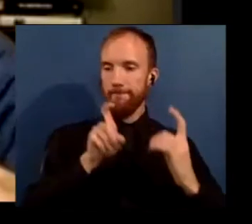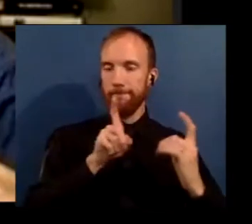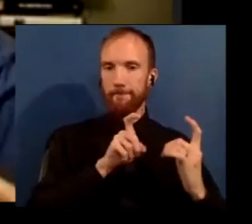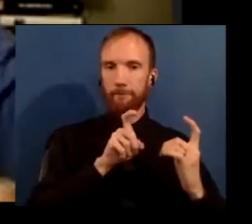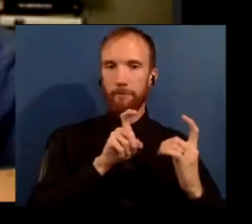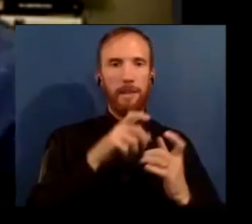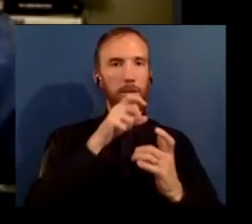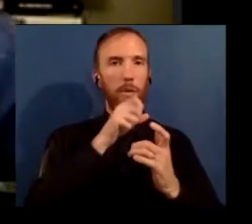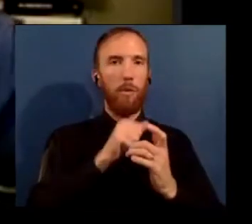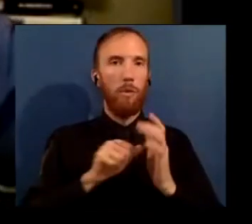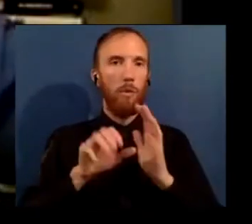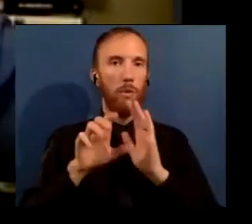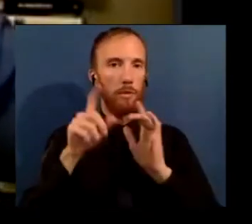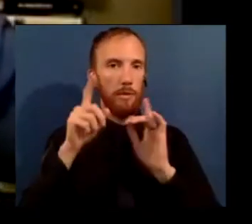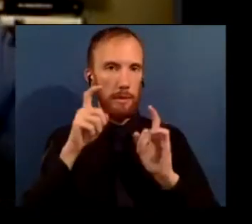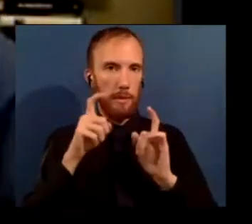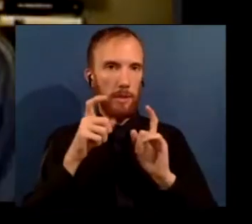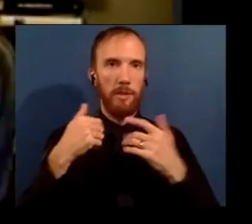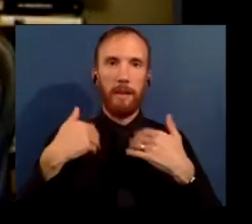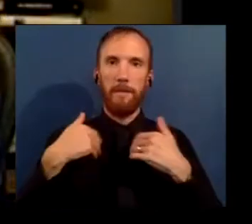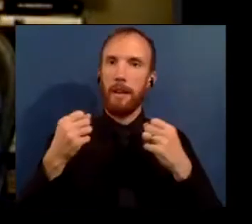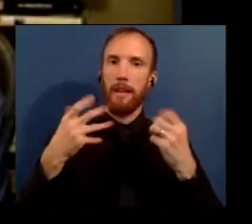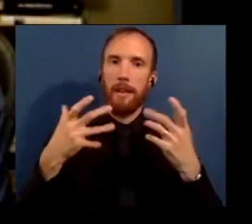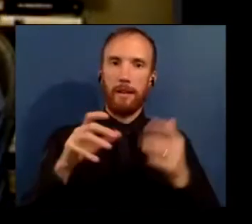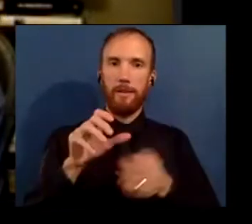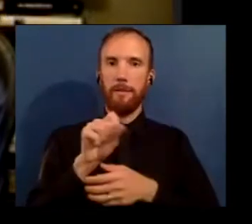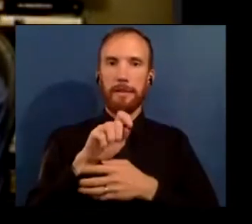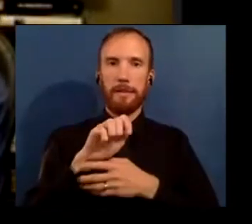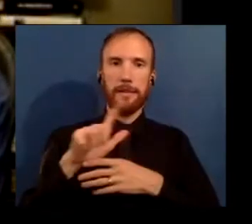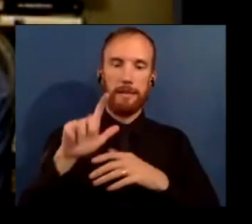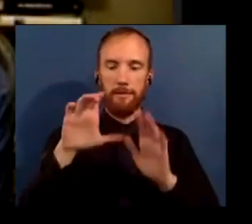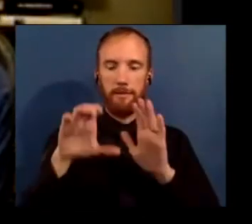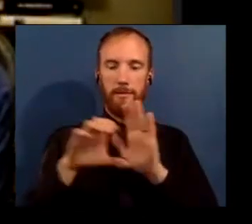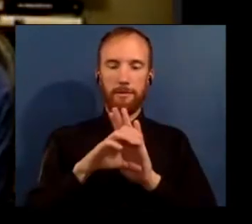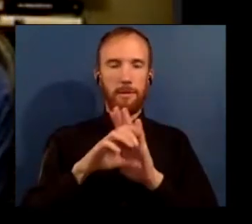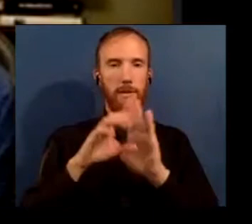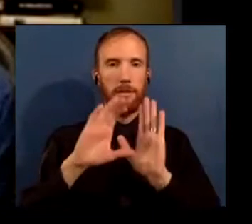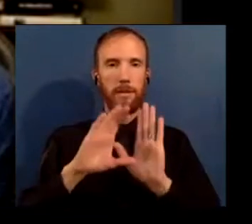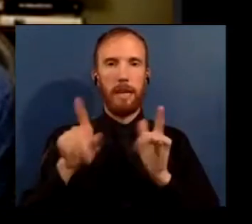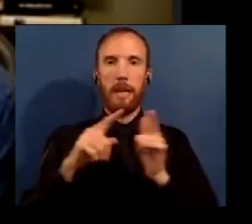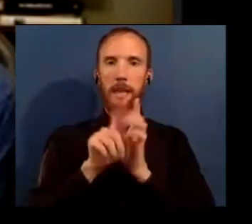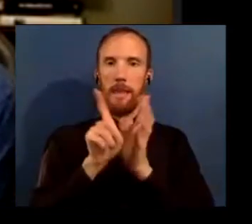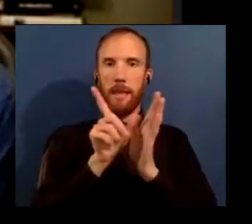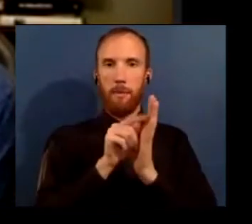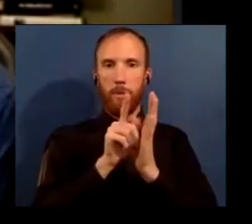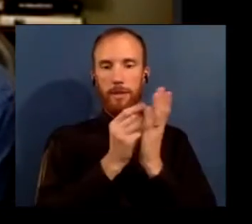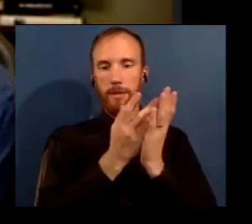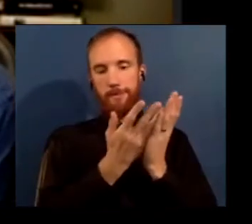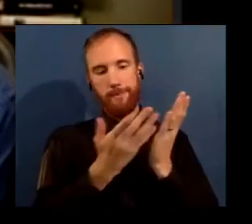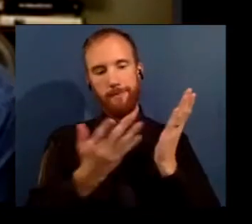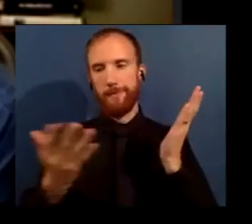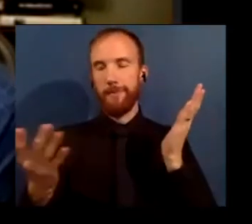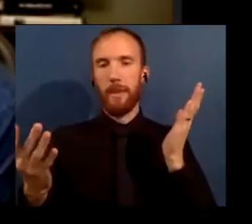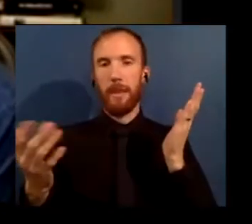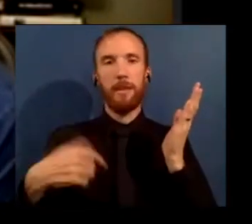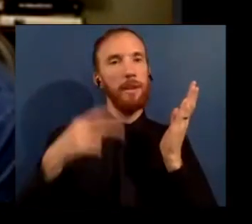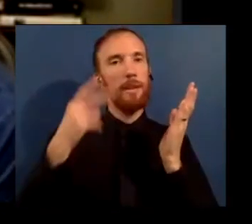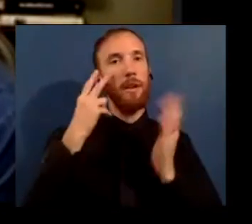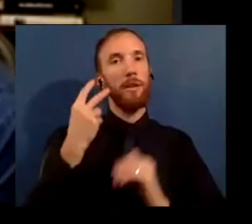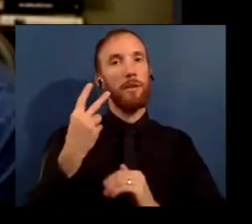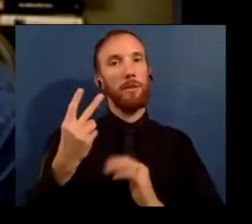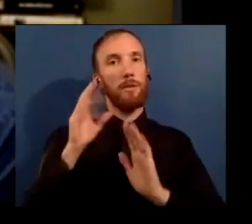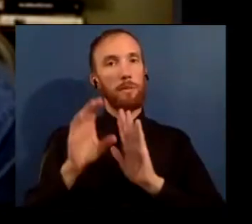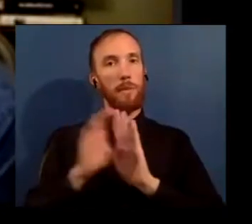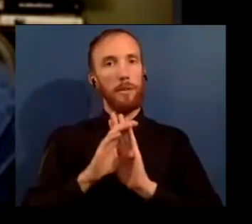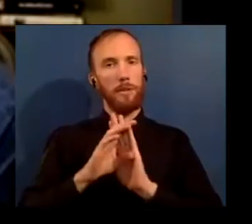and then they printed the contact sheet. And I saw this two pictures of this young woman, possibly